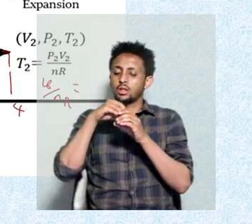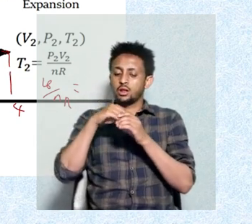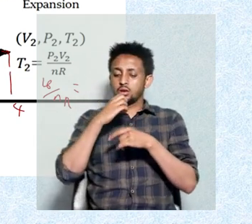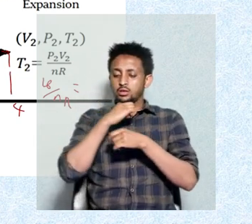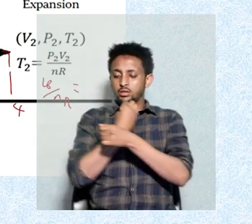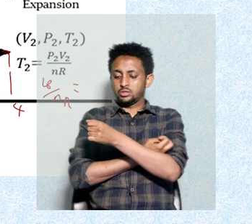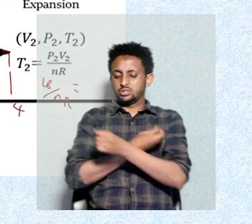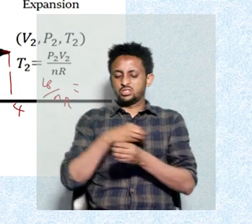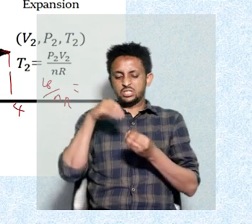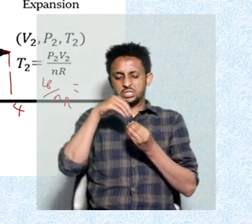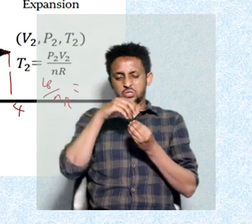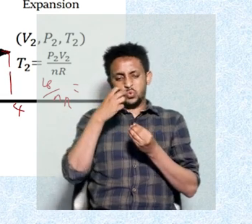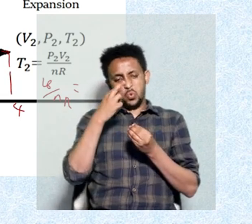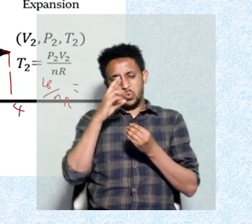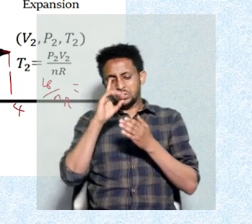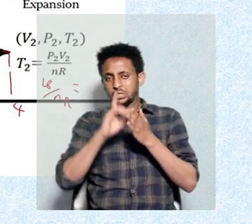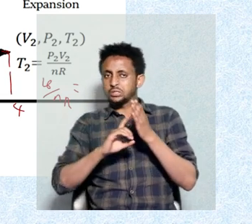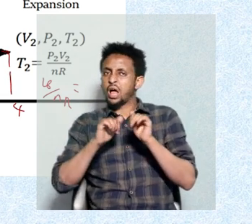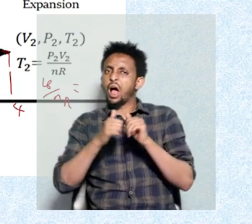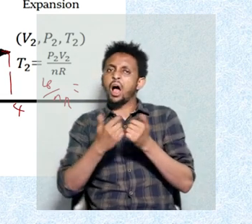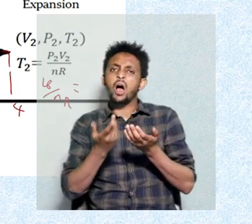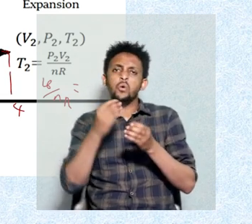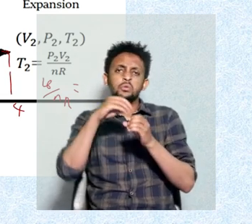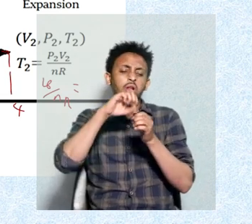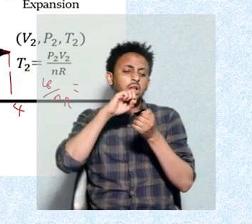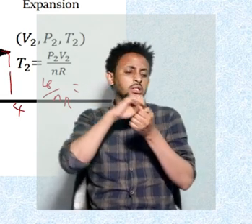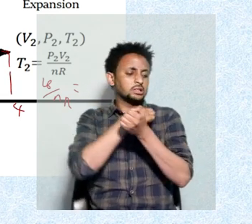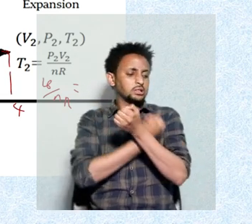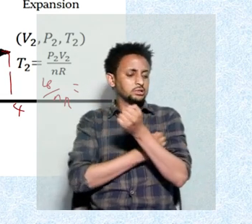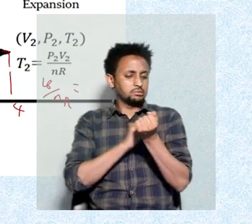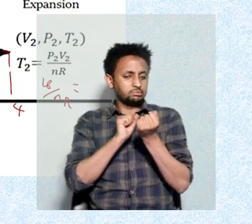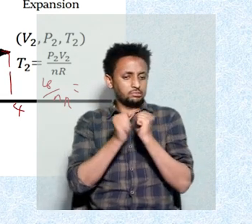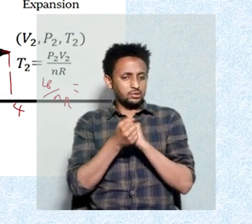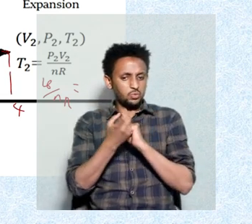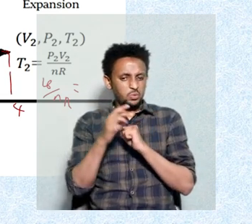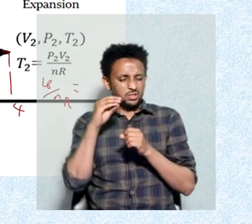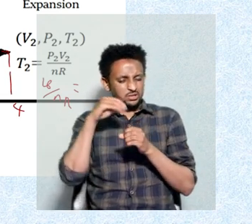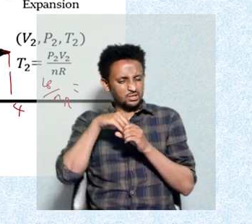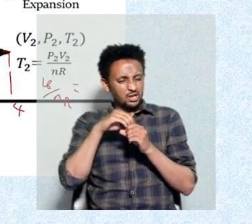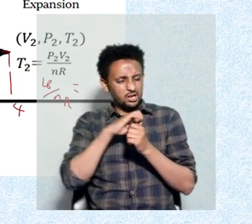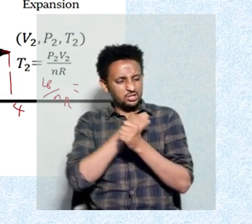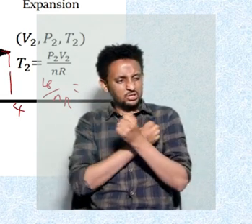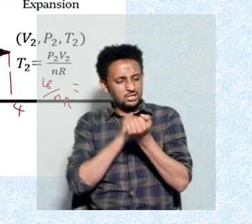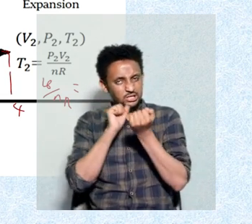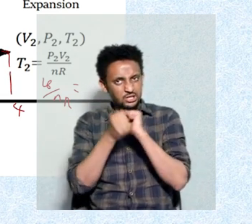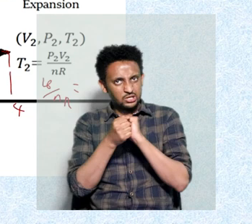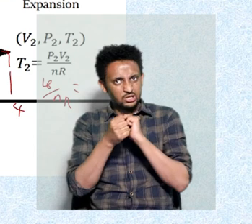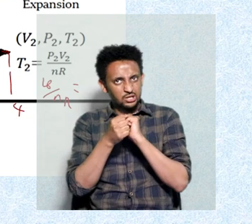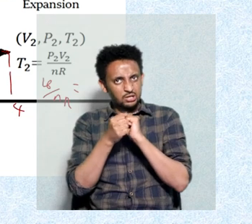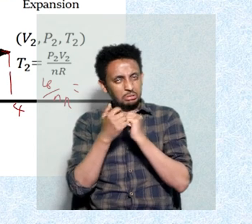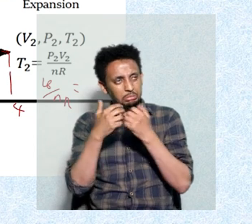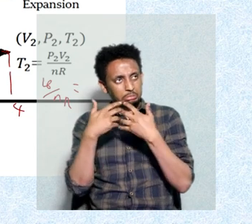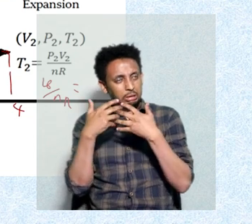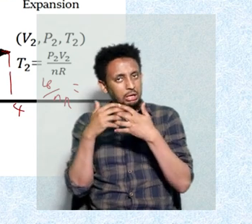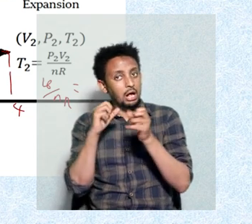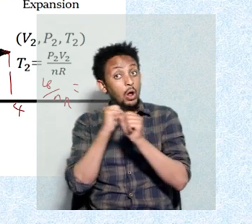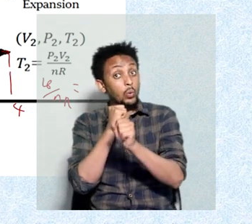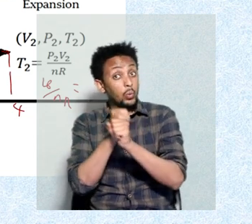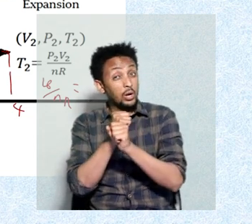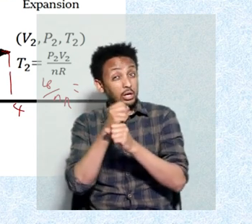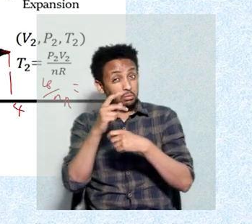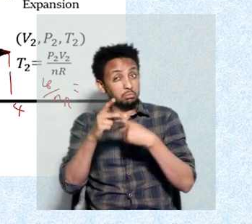energy increase or decrease? How does internal energy changes? Well, the internal energy changes due to the mechanical